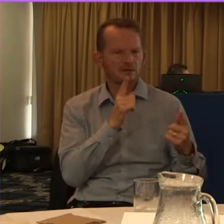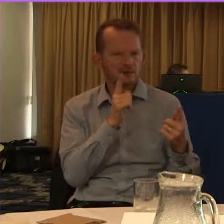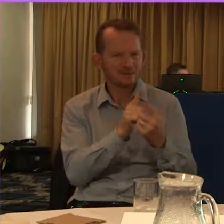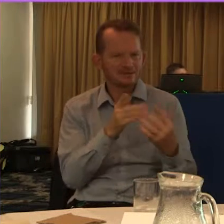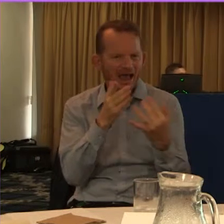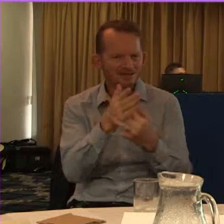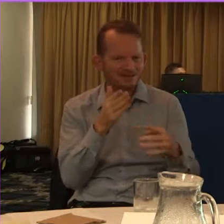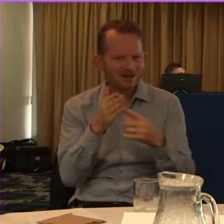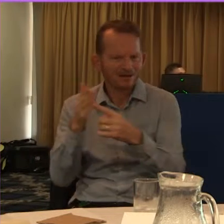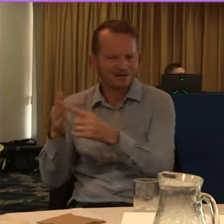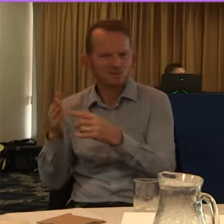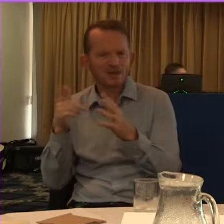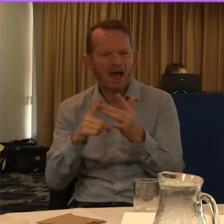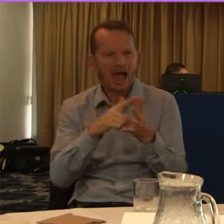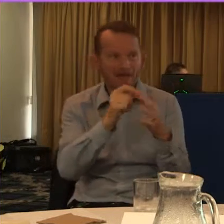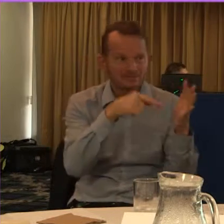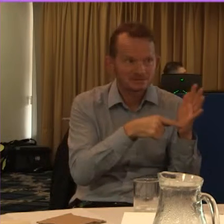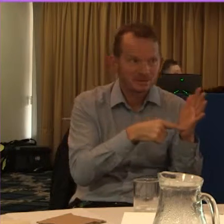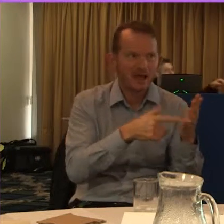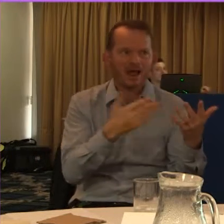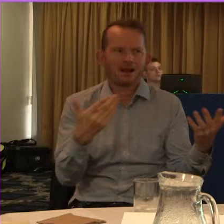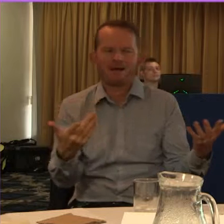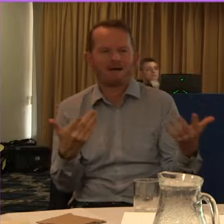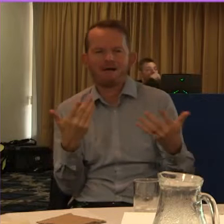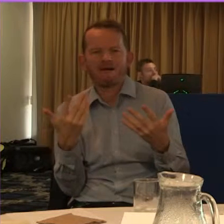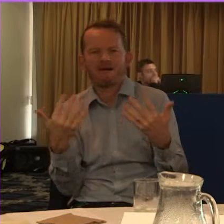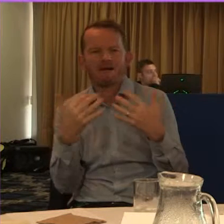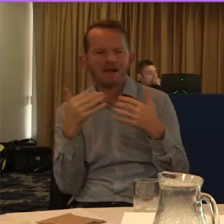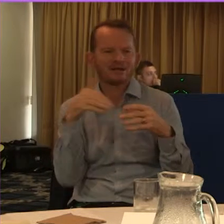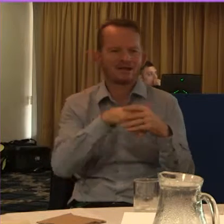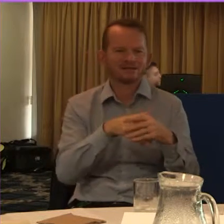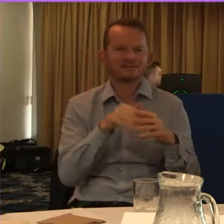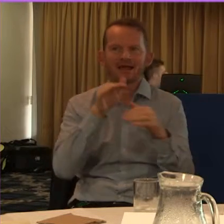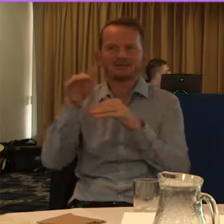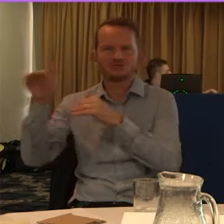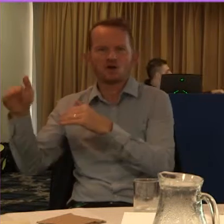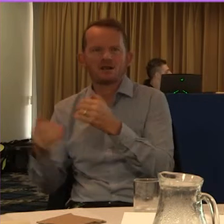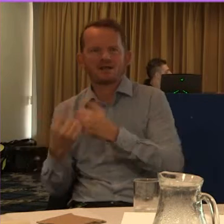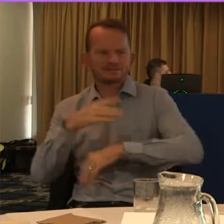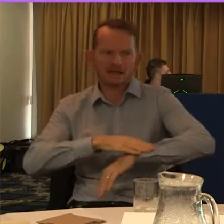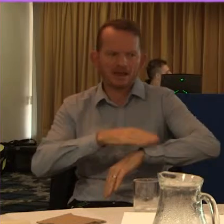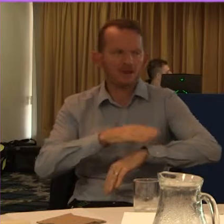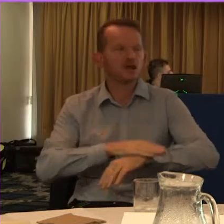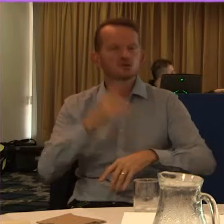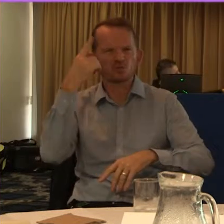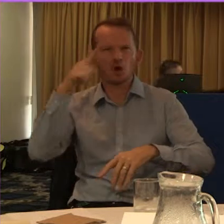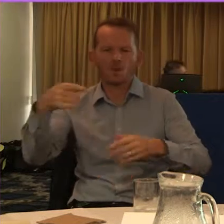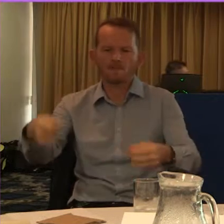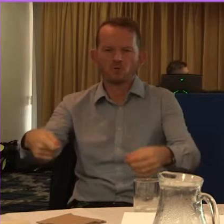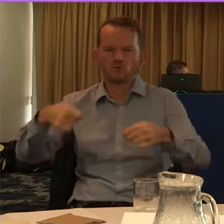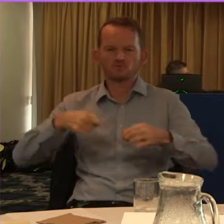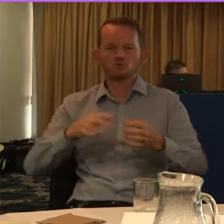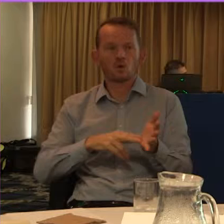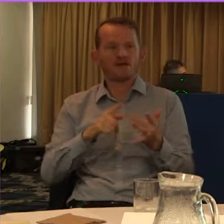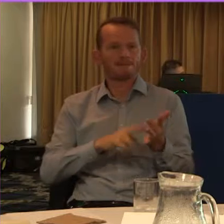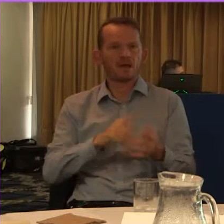access targets, particularly in IAPT, and consequently not being able to attend external events. So we've moved this event to